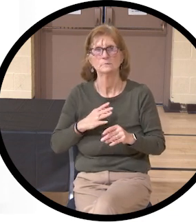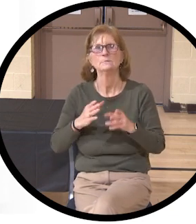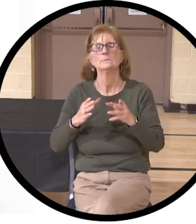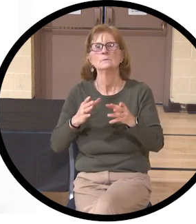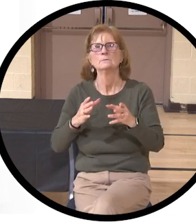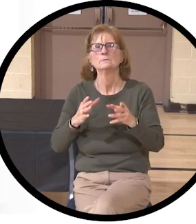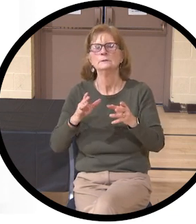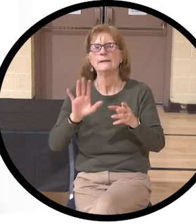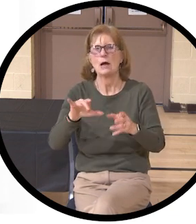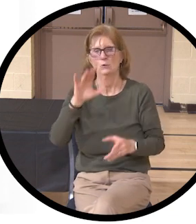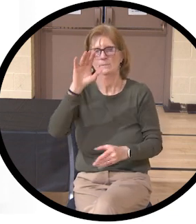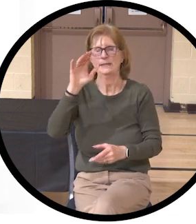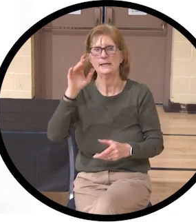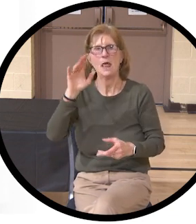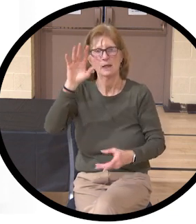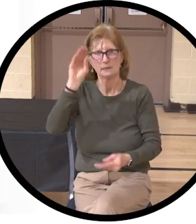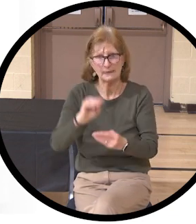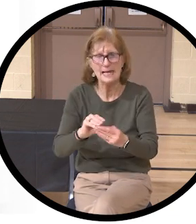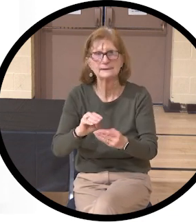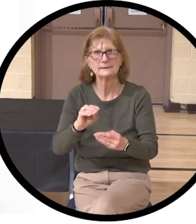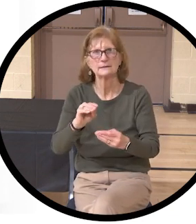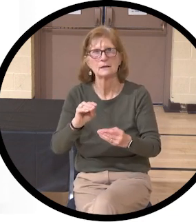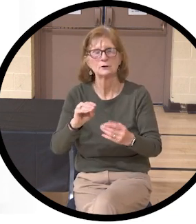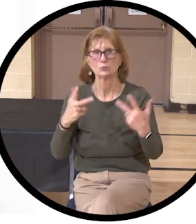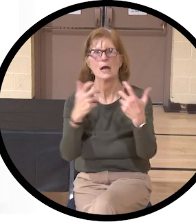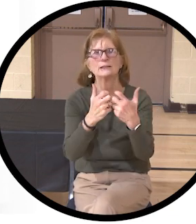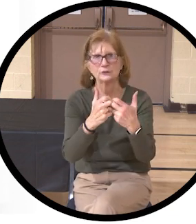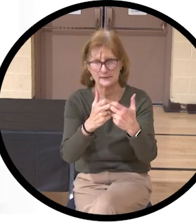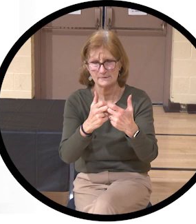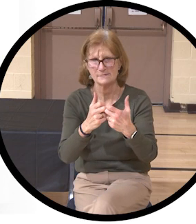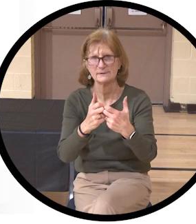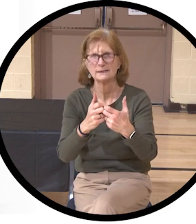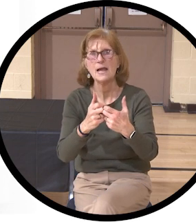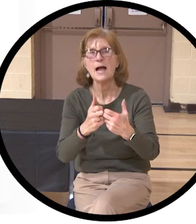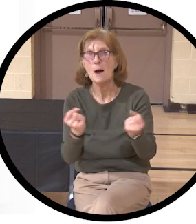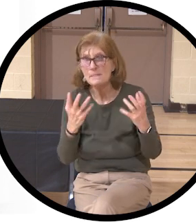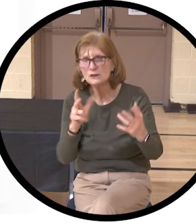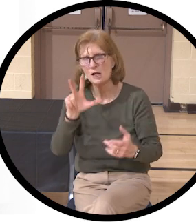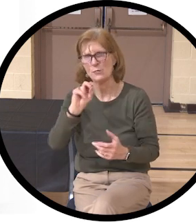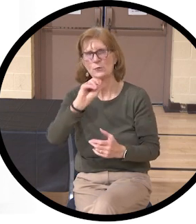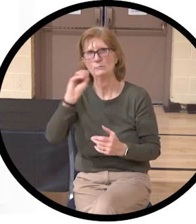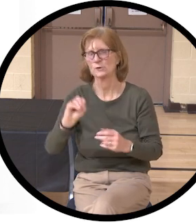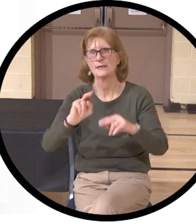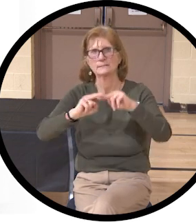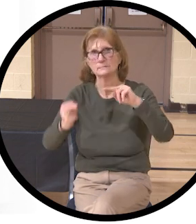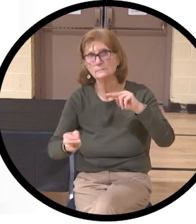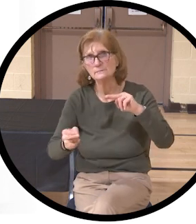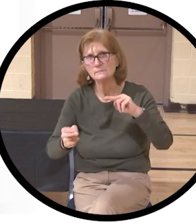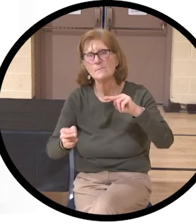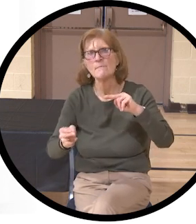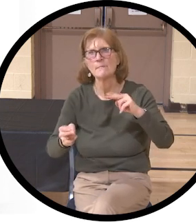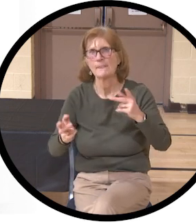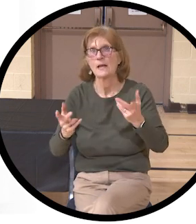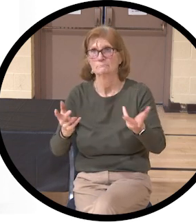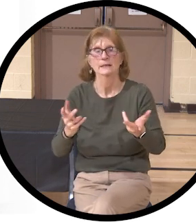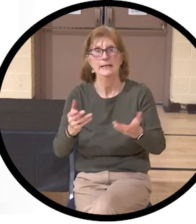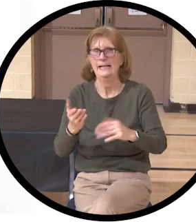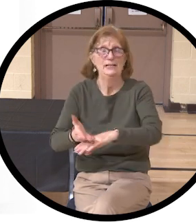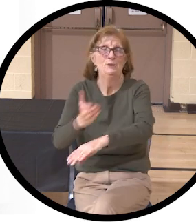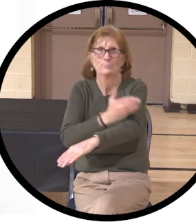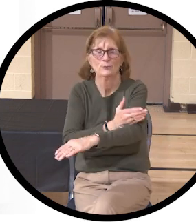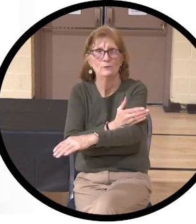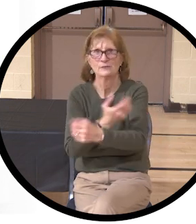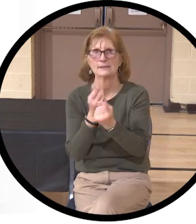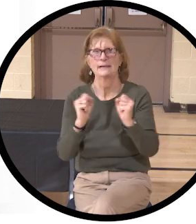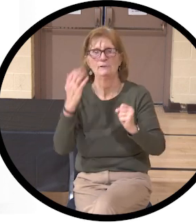reduce total intersection crashes by 30 to 50%, according to FHWA. And the reason it improves safety is because it